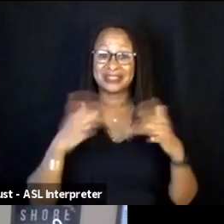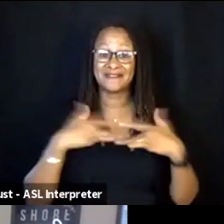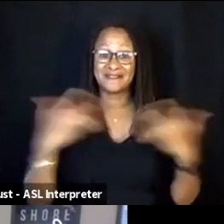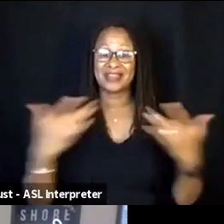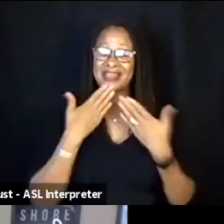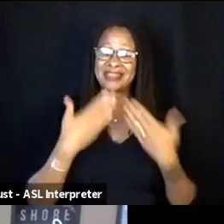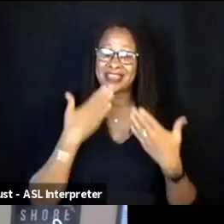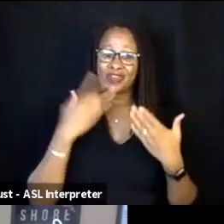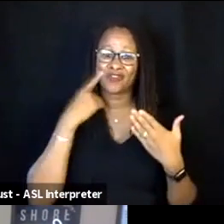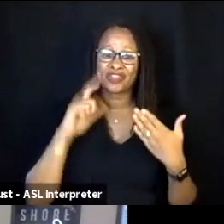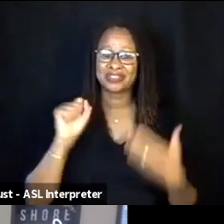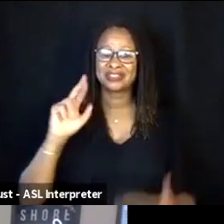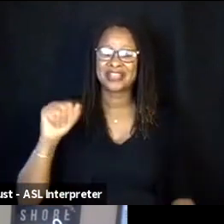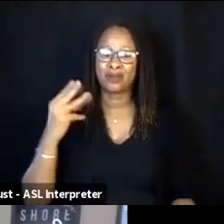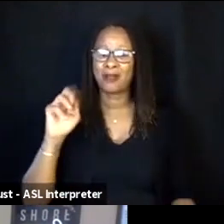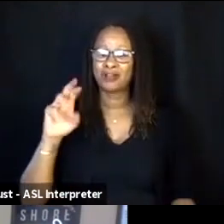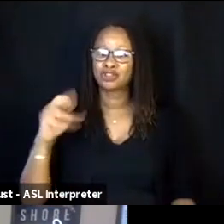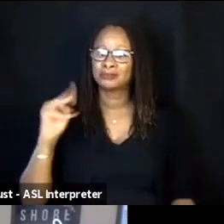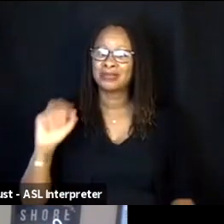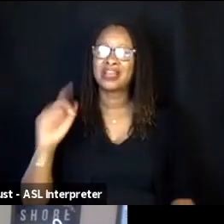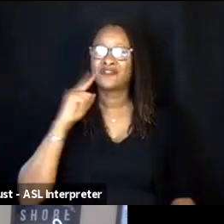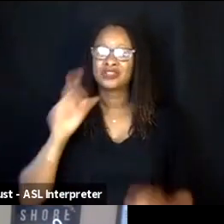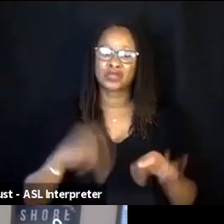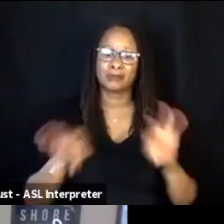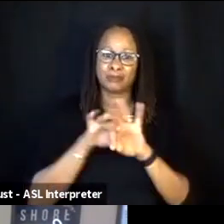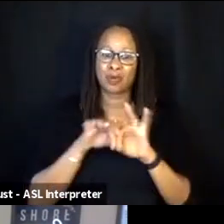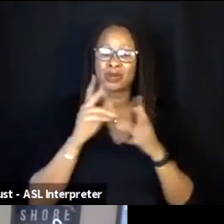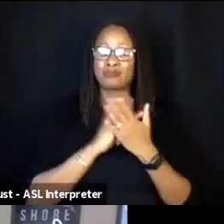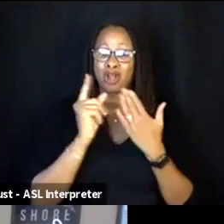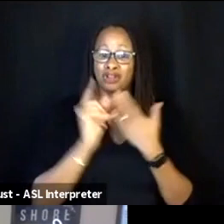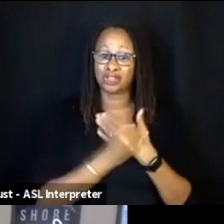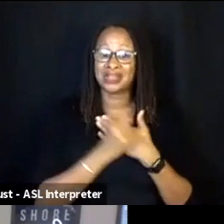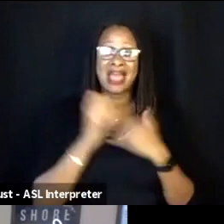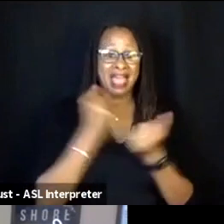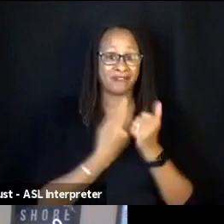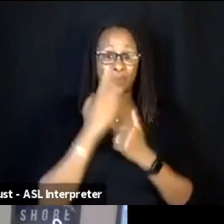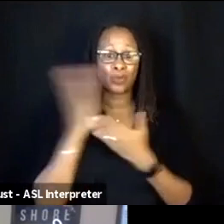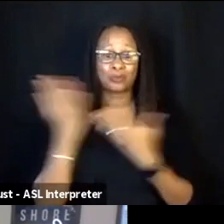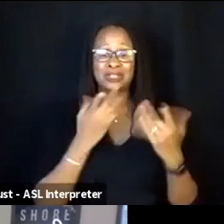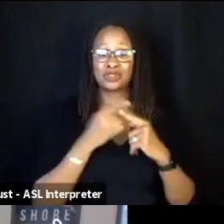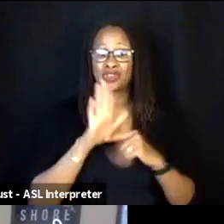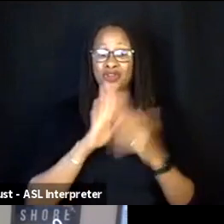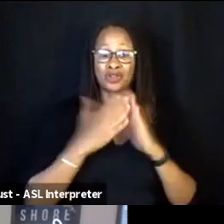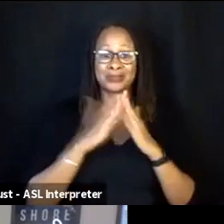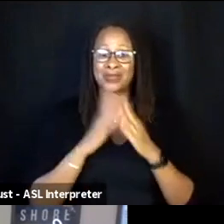this important project, and hopefully everyone will bring this to their communities and the dialogue